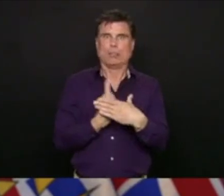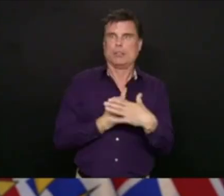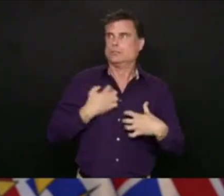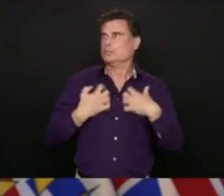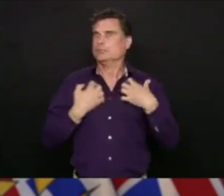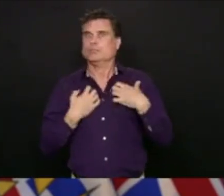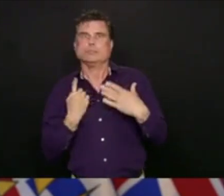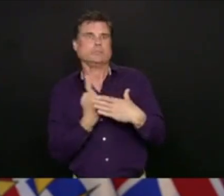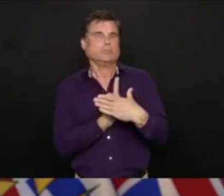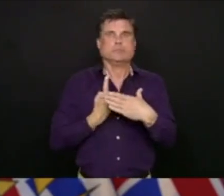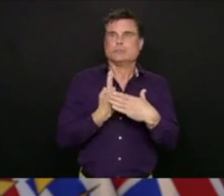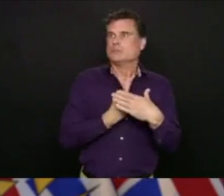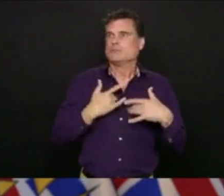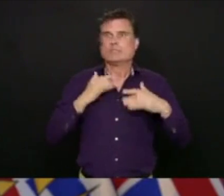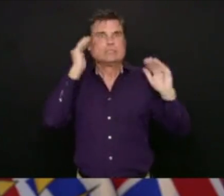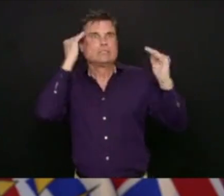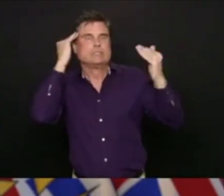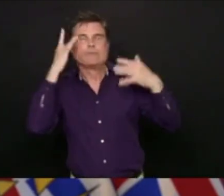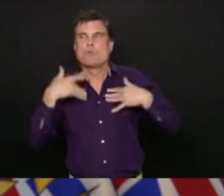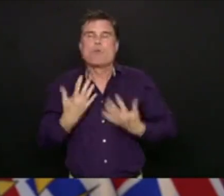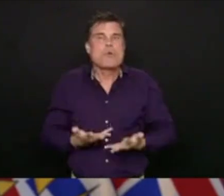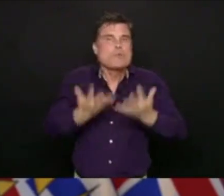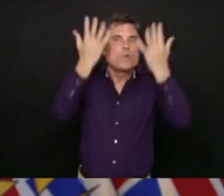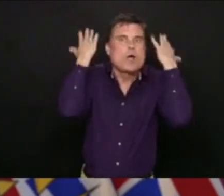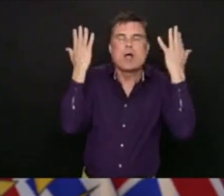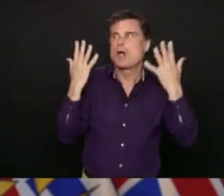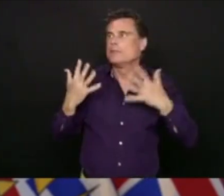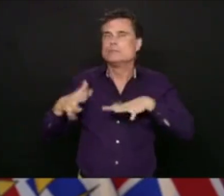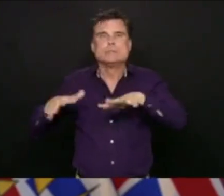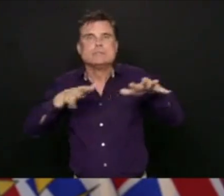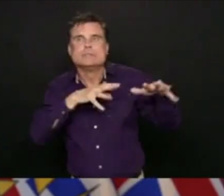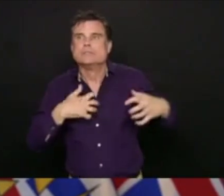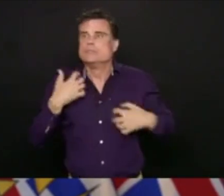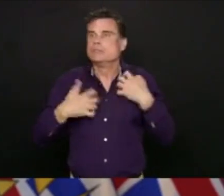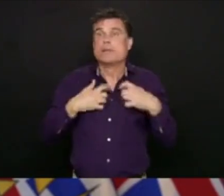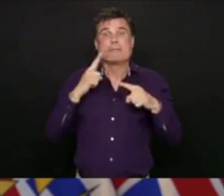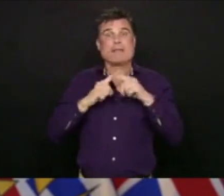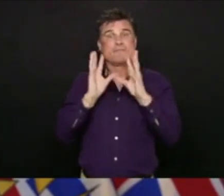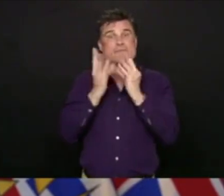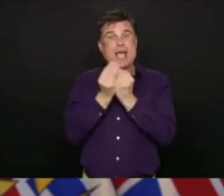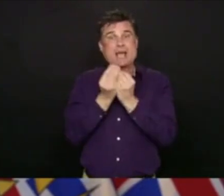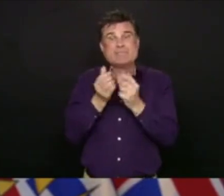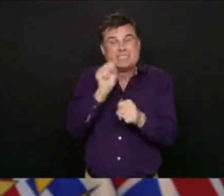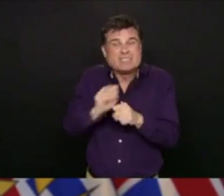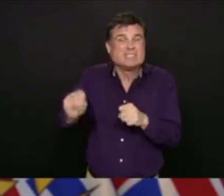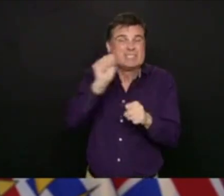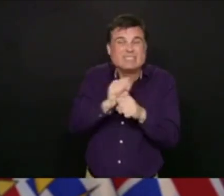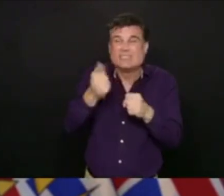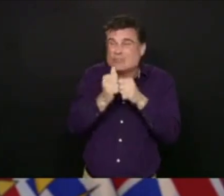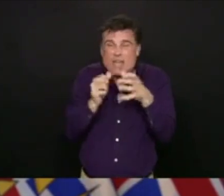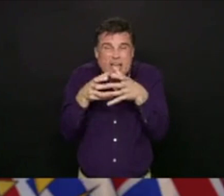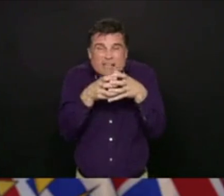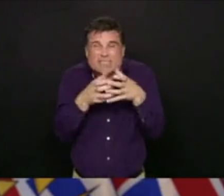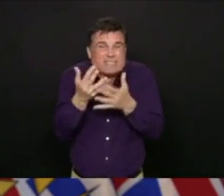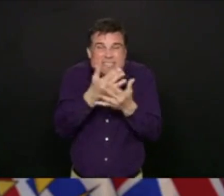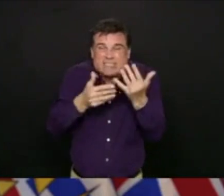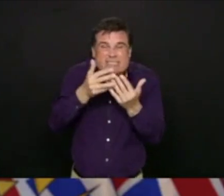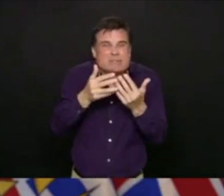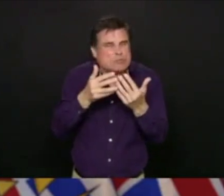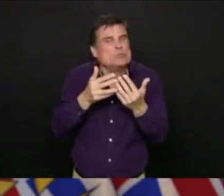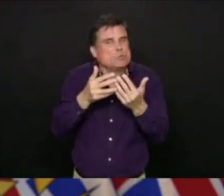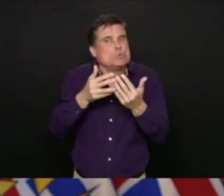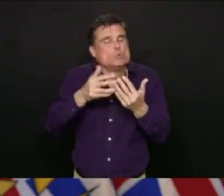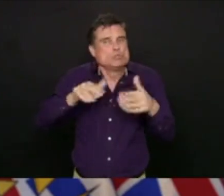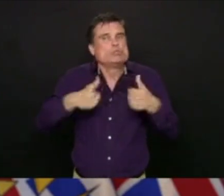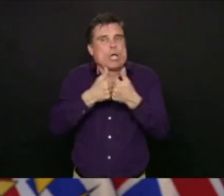challenging to have your family around you all the time. But we know, I want you to know that you're